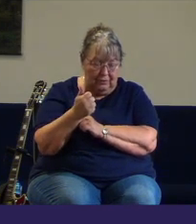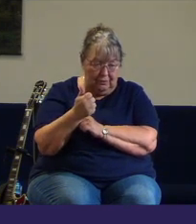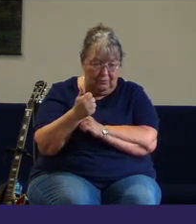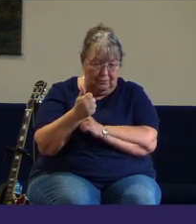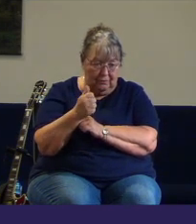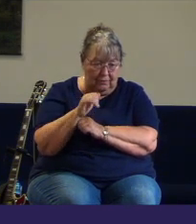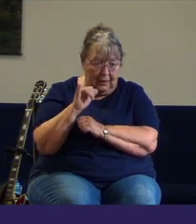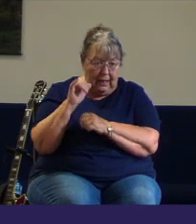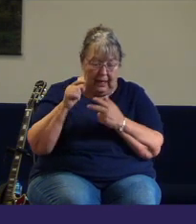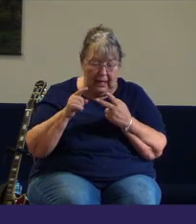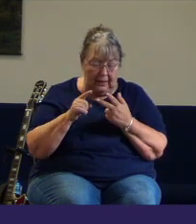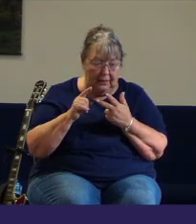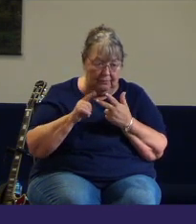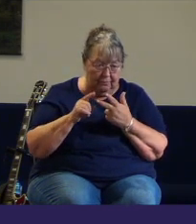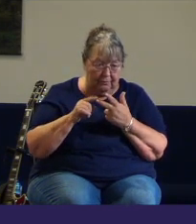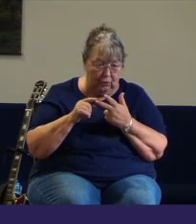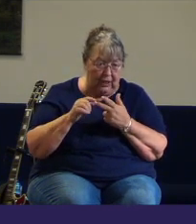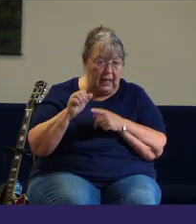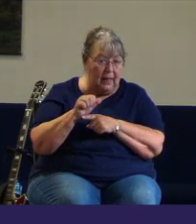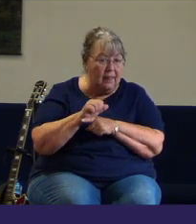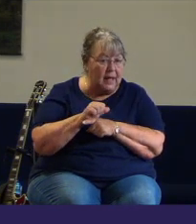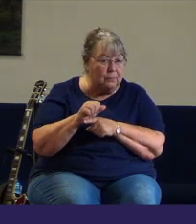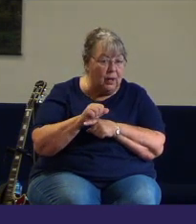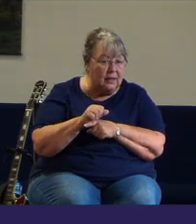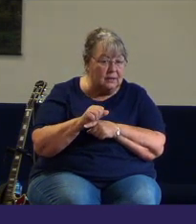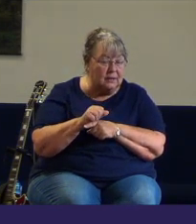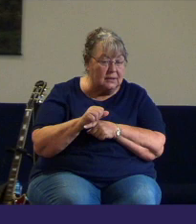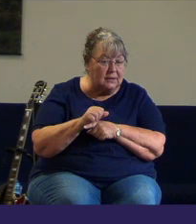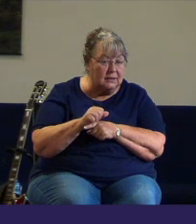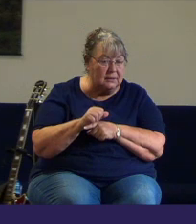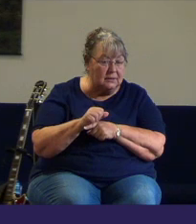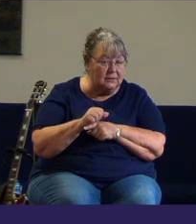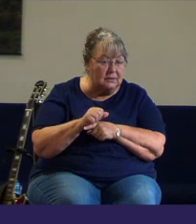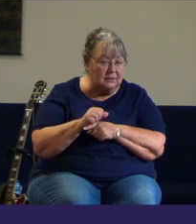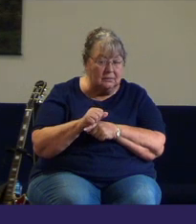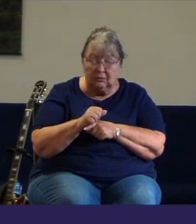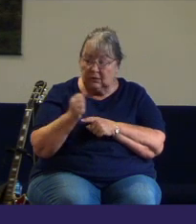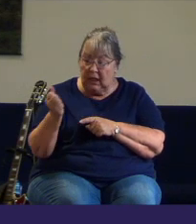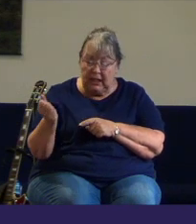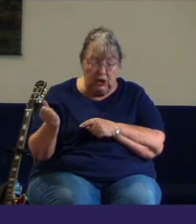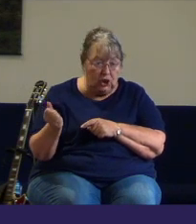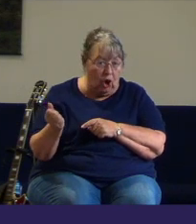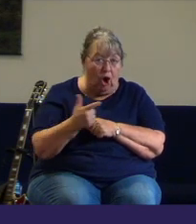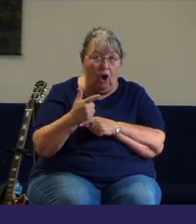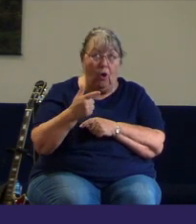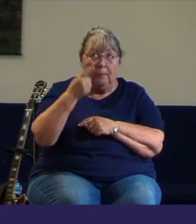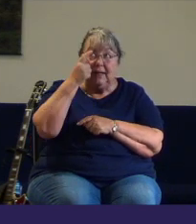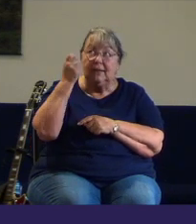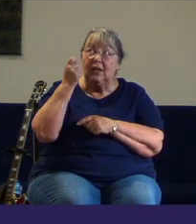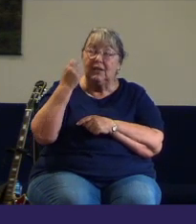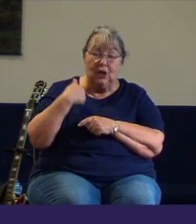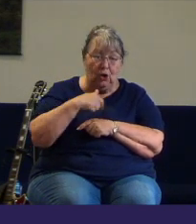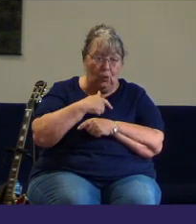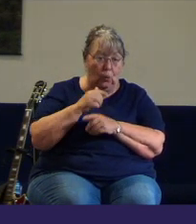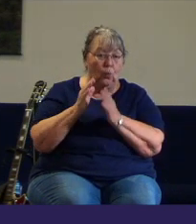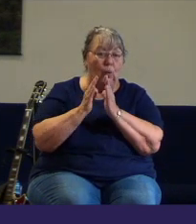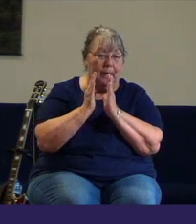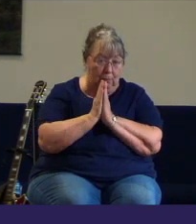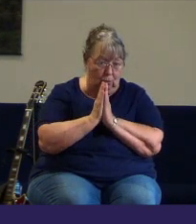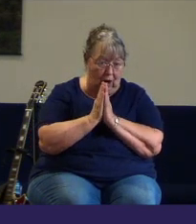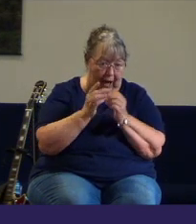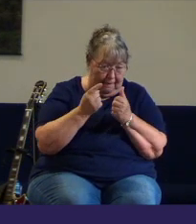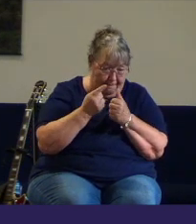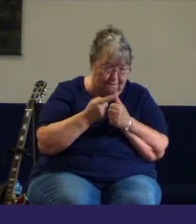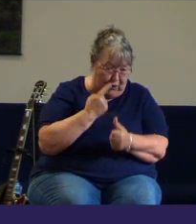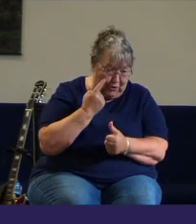And that practice is that. It's all because of prayer. If you and I have an intimate time with God consistently, we're praying, our minds are on